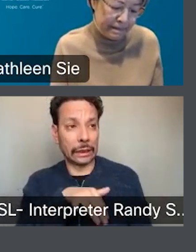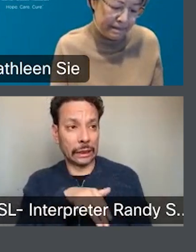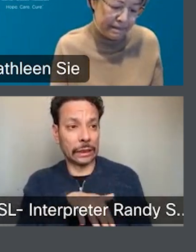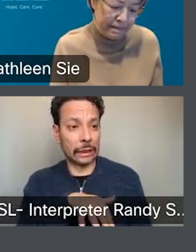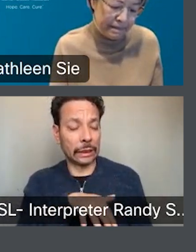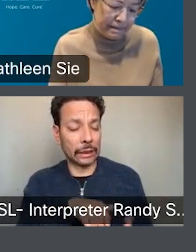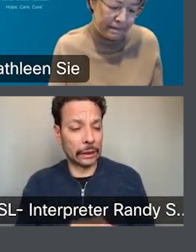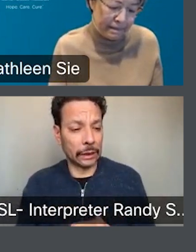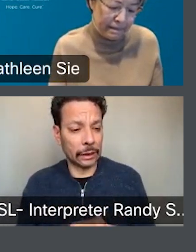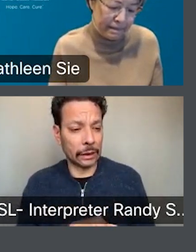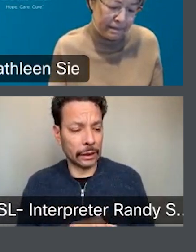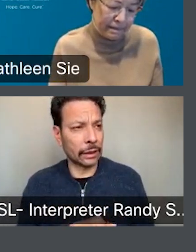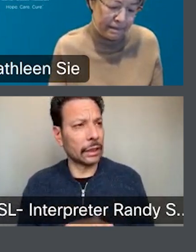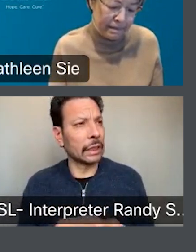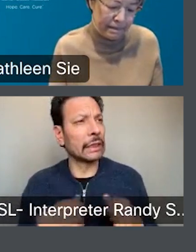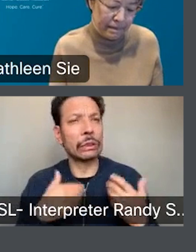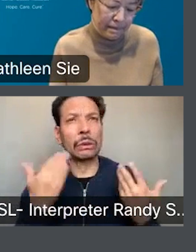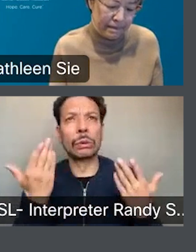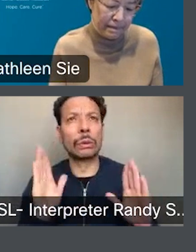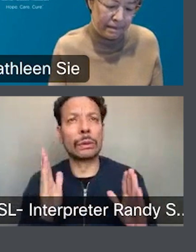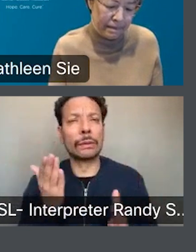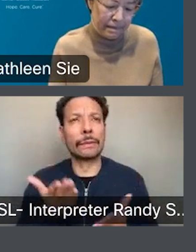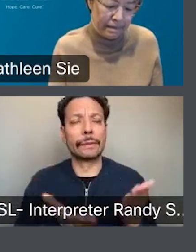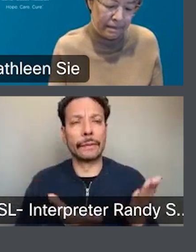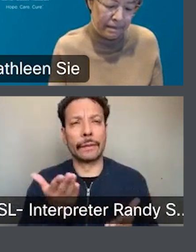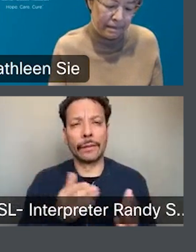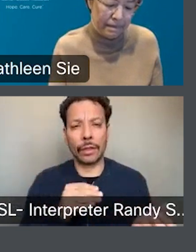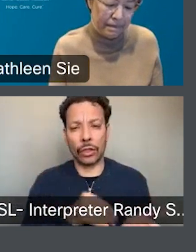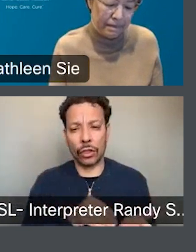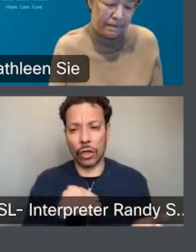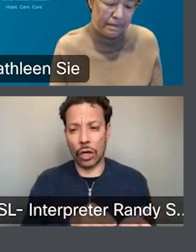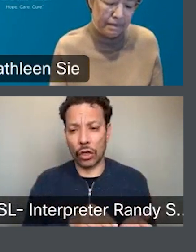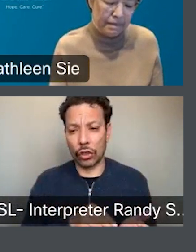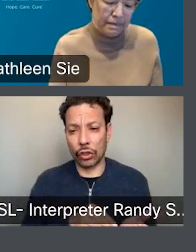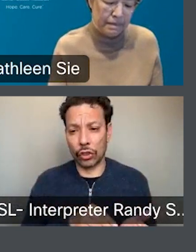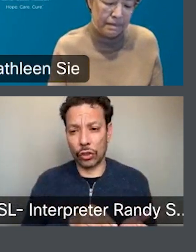and I don't know, maybe Dr. C knows if